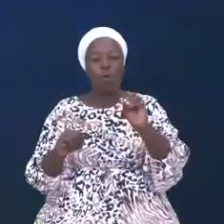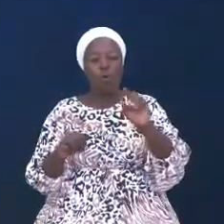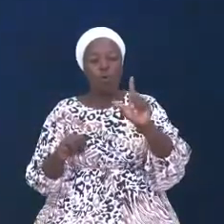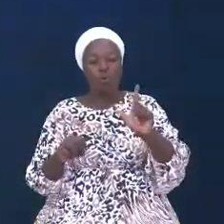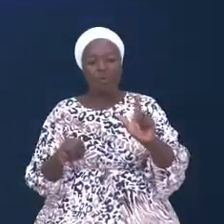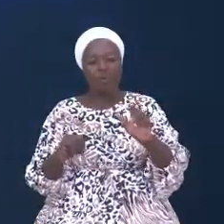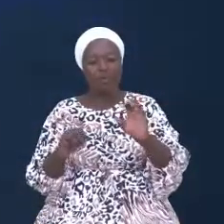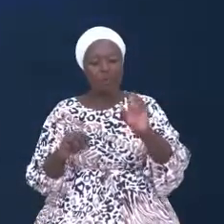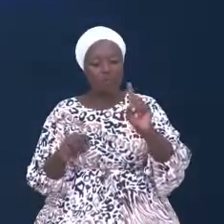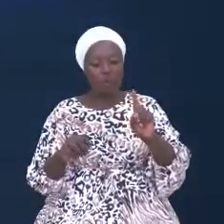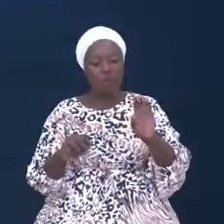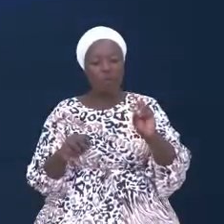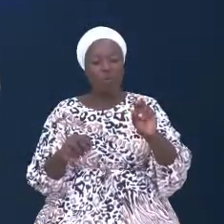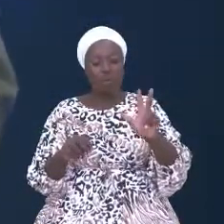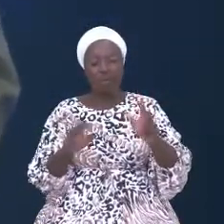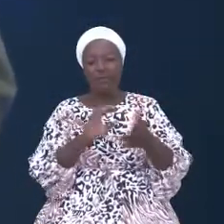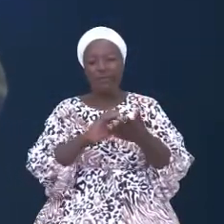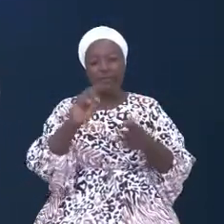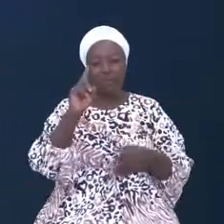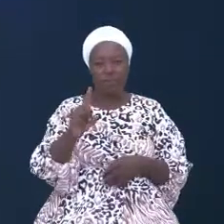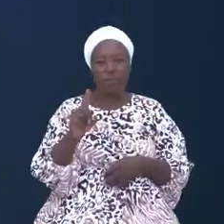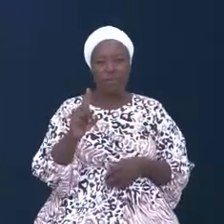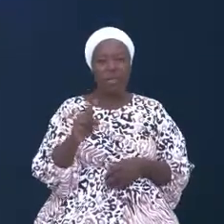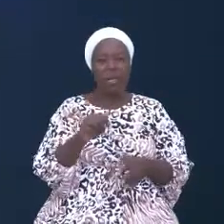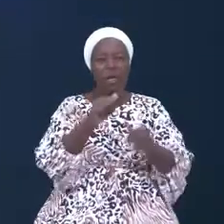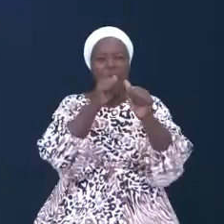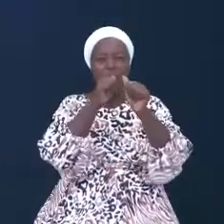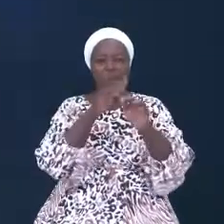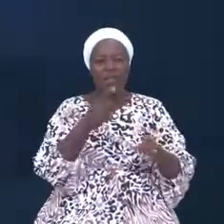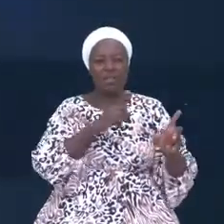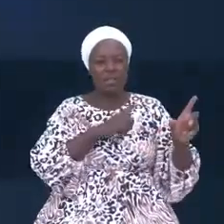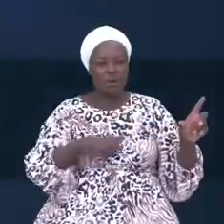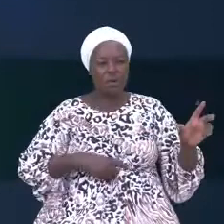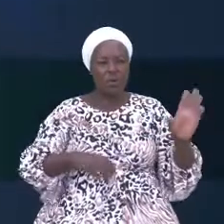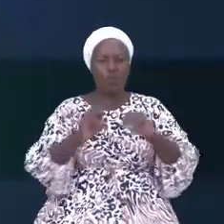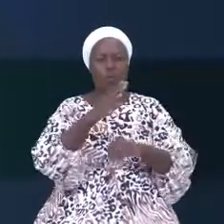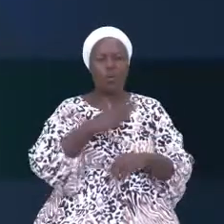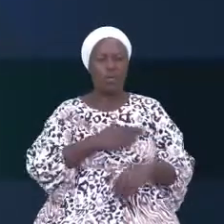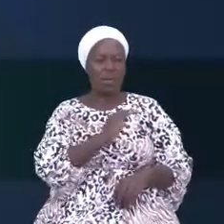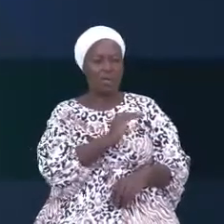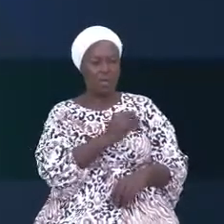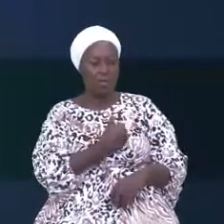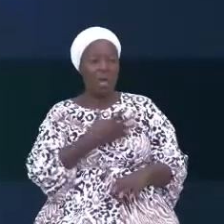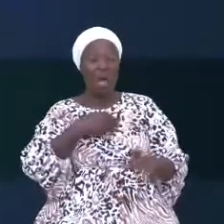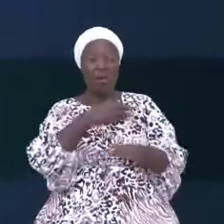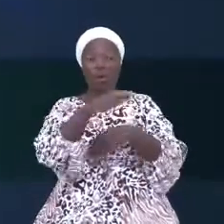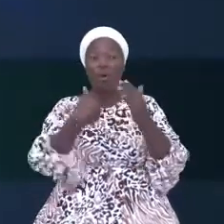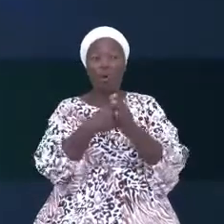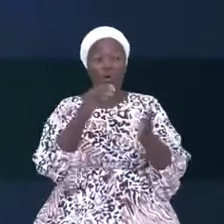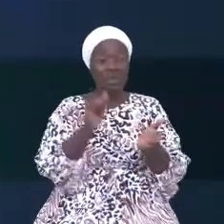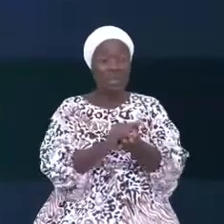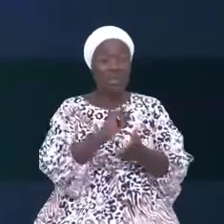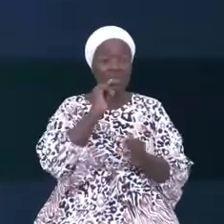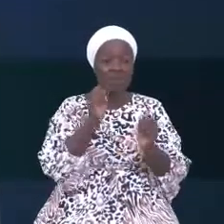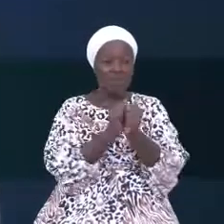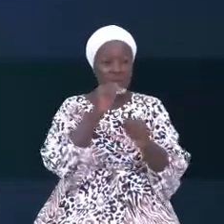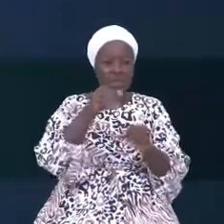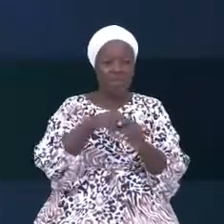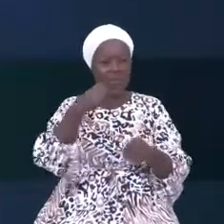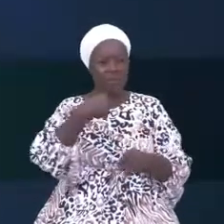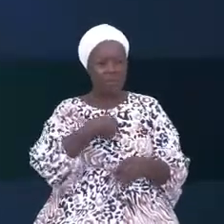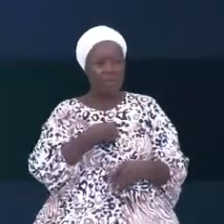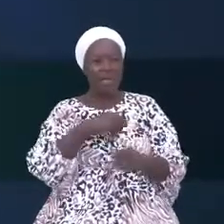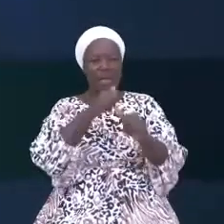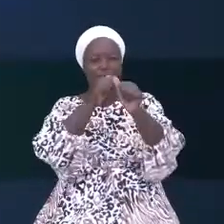the Lord, O my soul, and all that is within me.